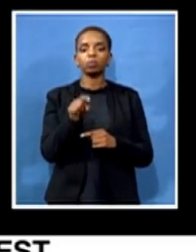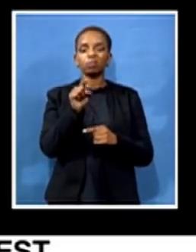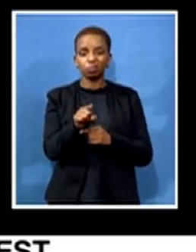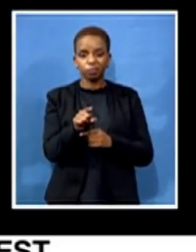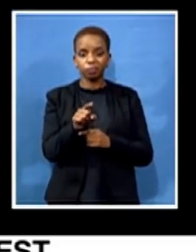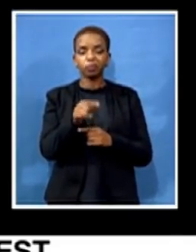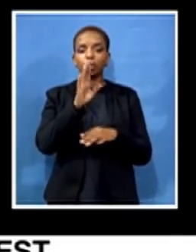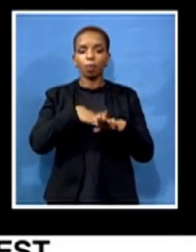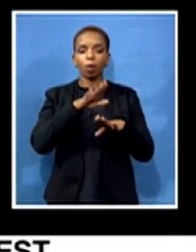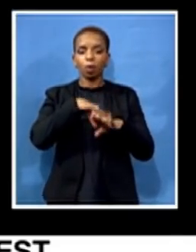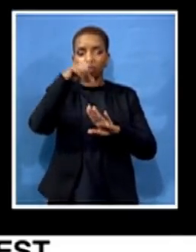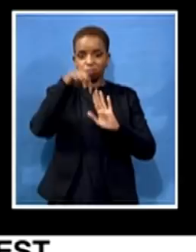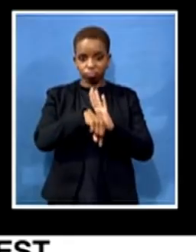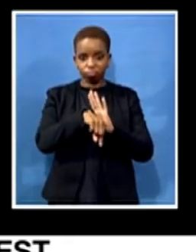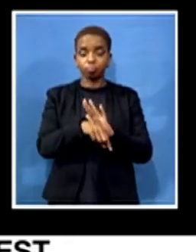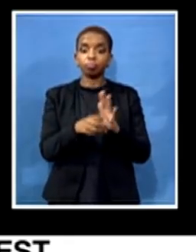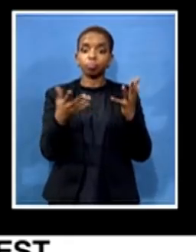matter is in court.